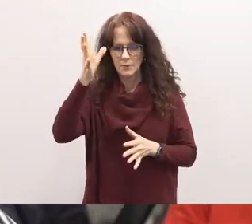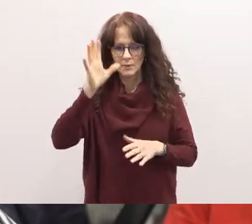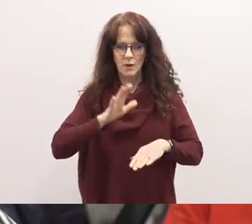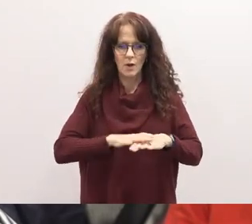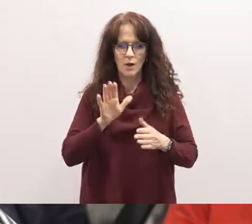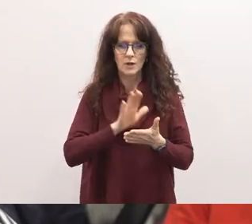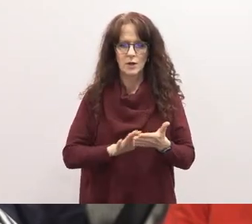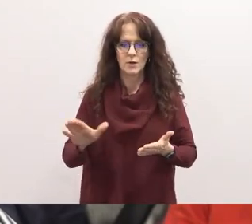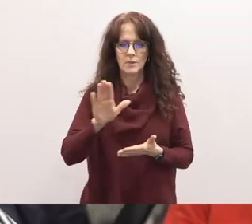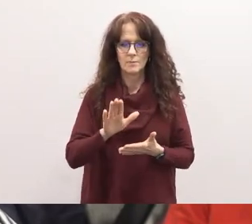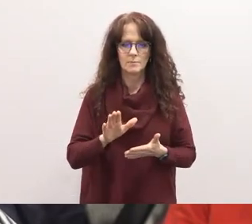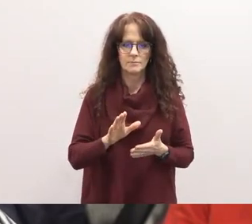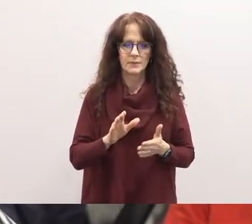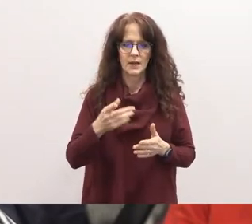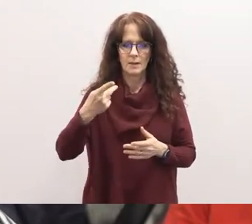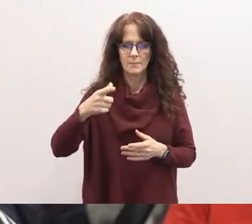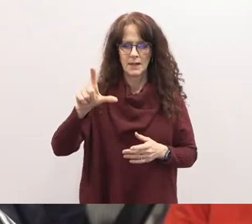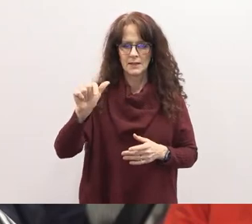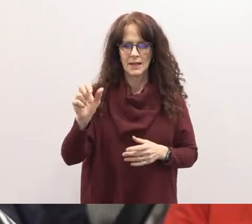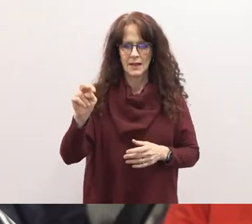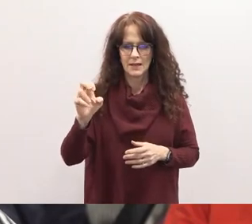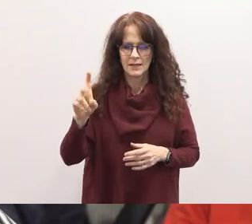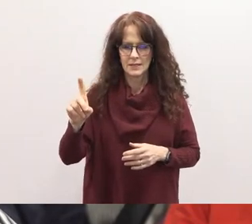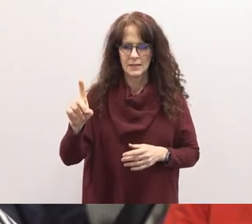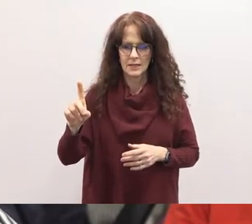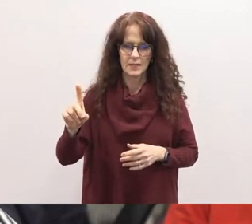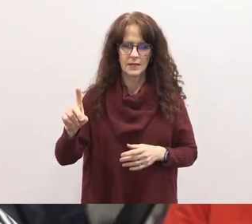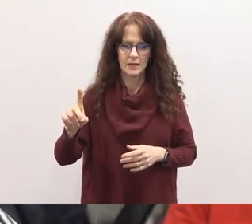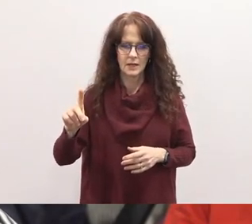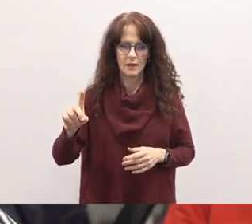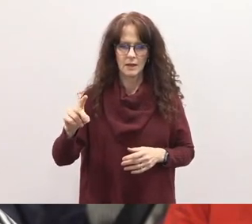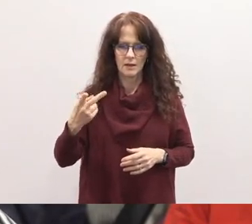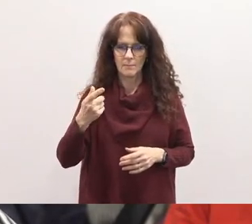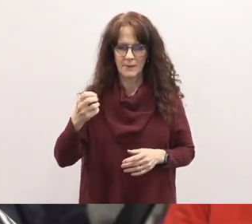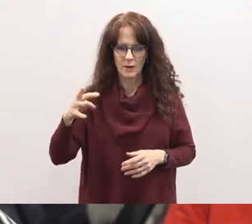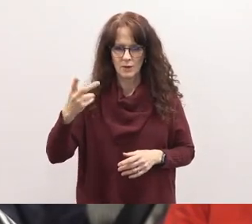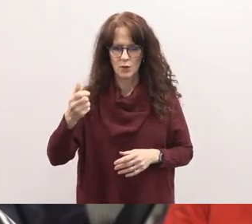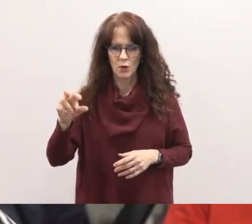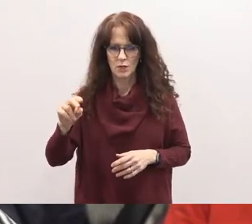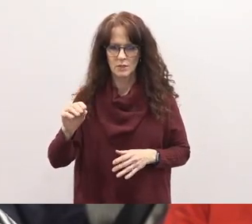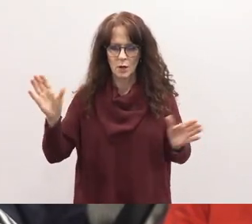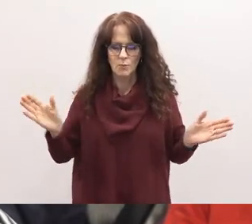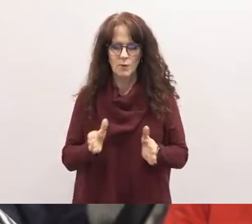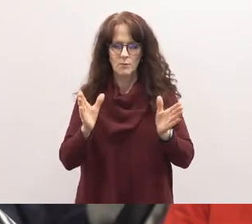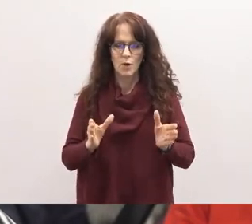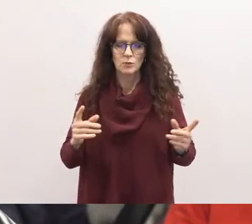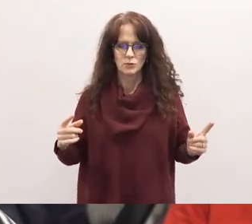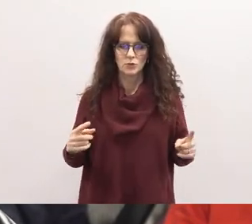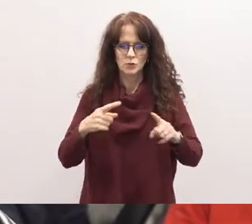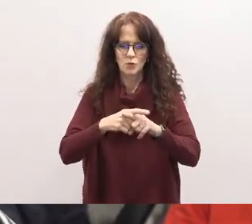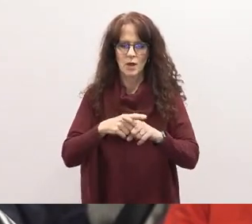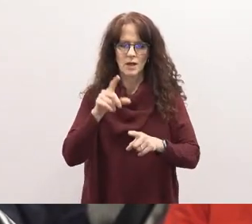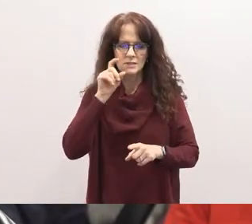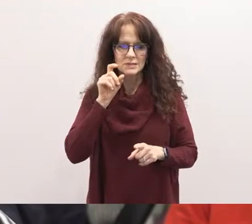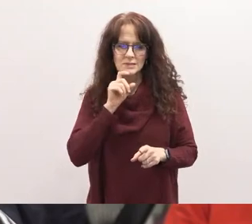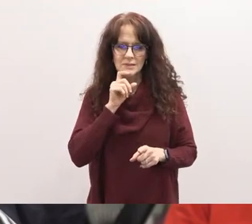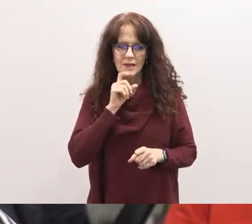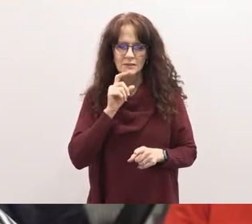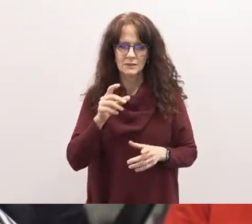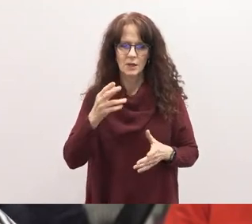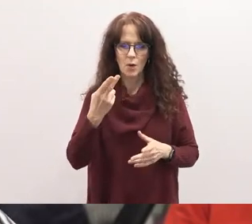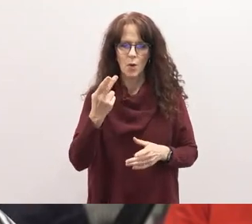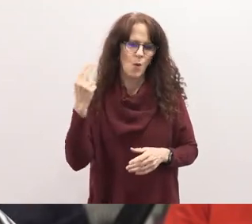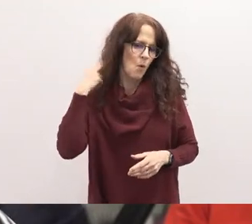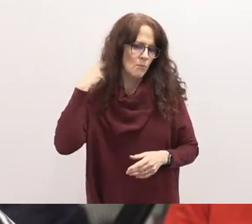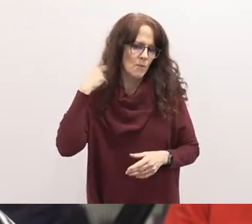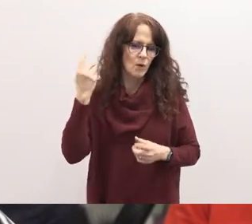campus. Planned Parenthood promotes cross-sex hormones for teens. They say on their website, and I quote,